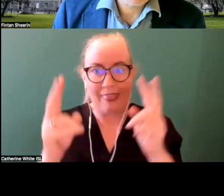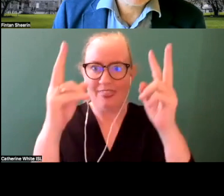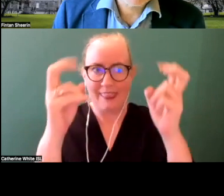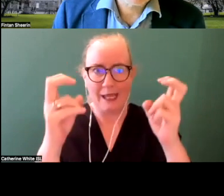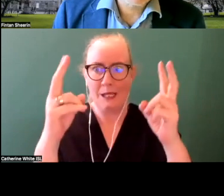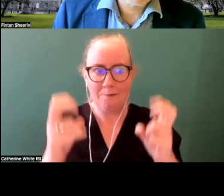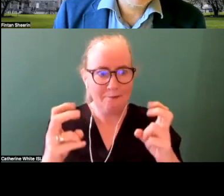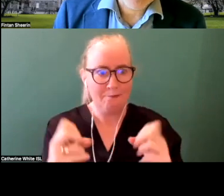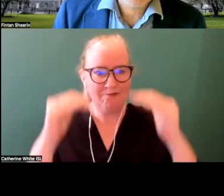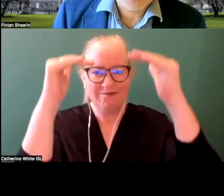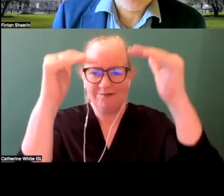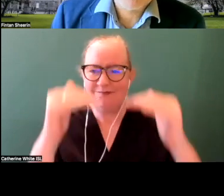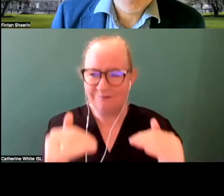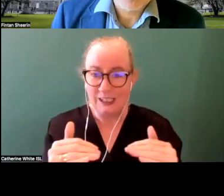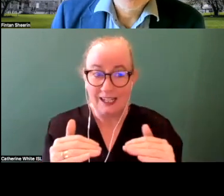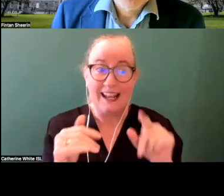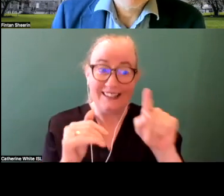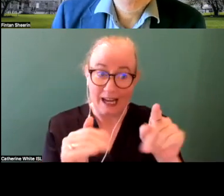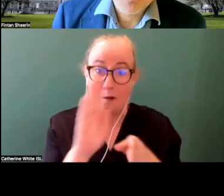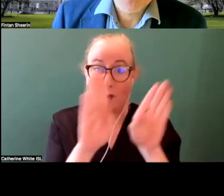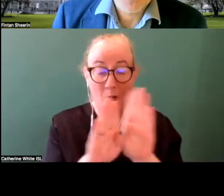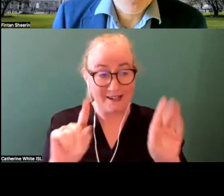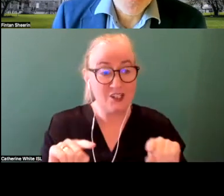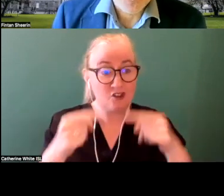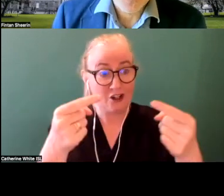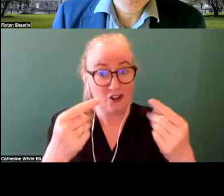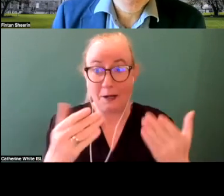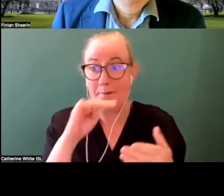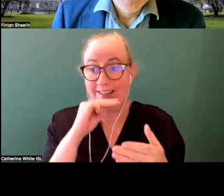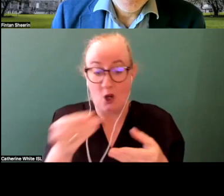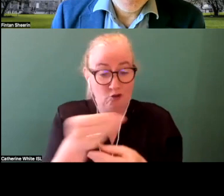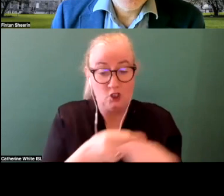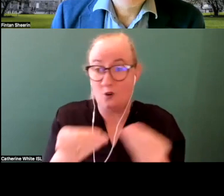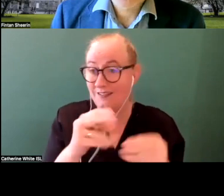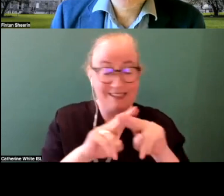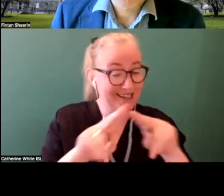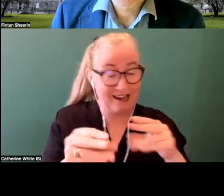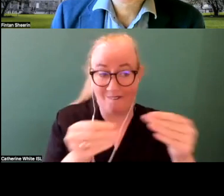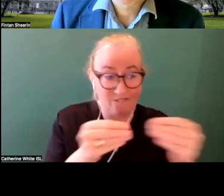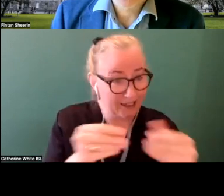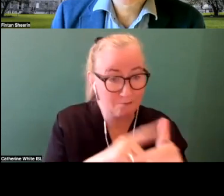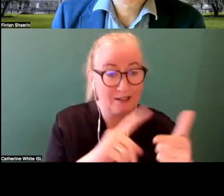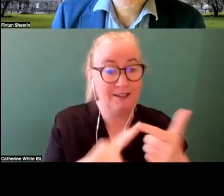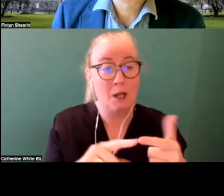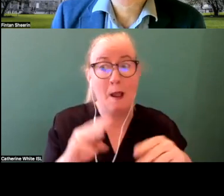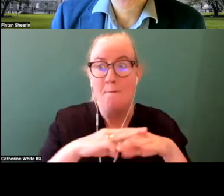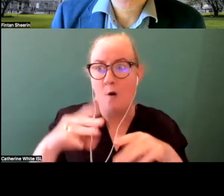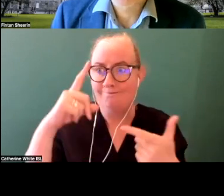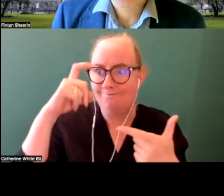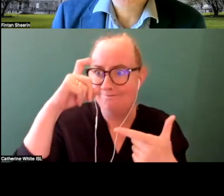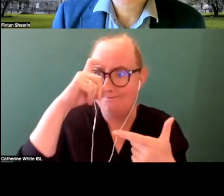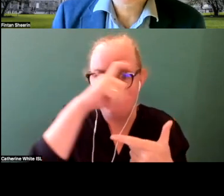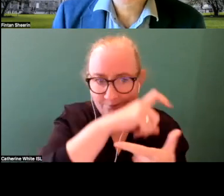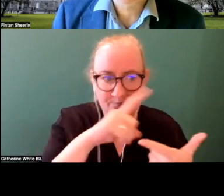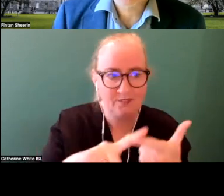but that's challenged by inflexibility of resources, the effect of increasing complexity on others in